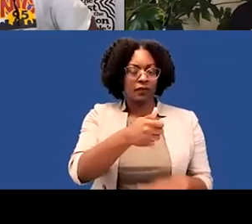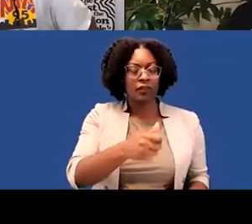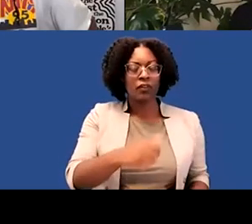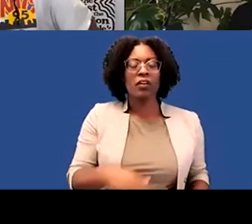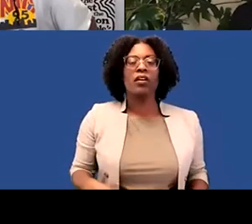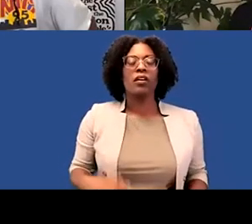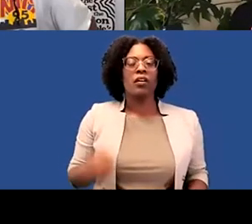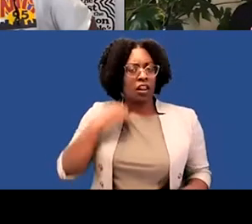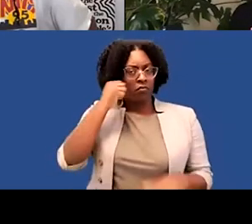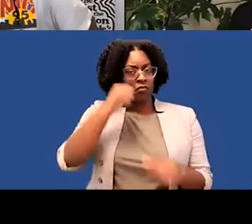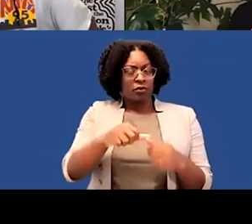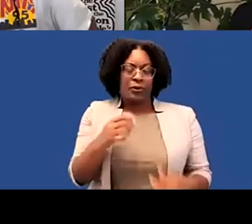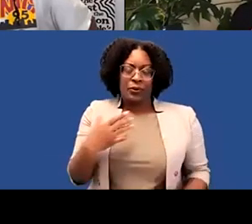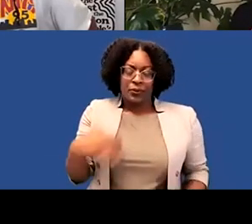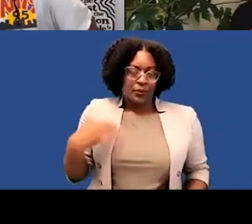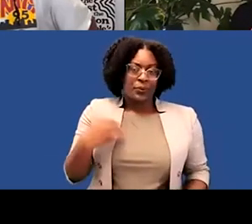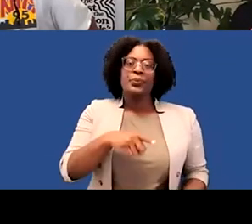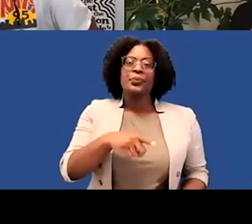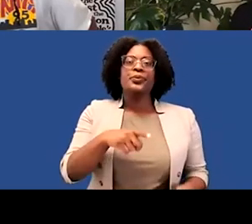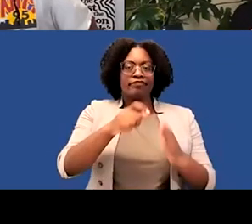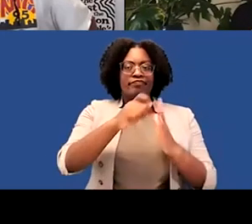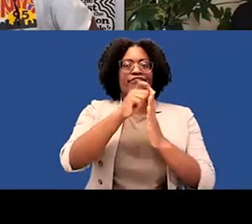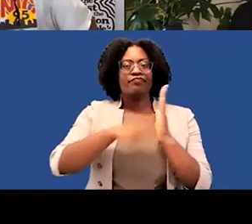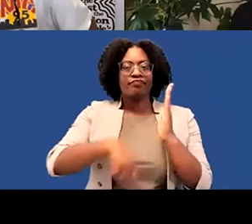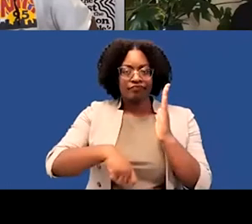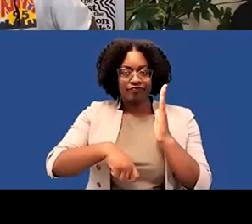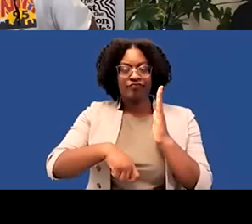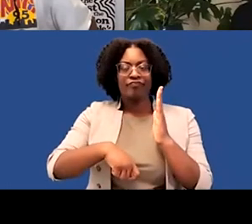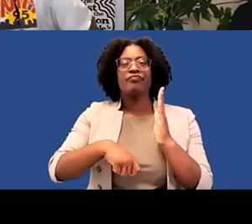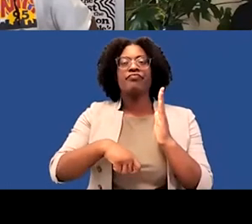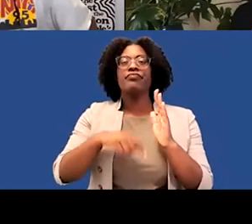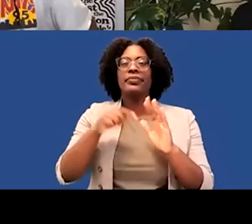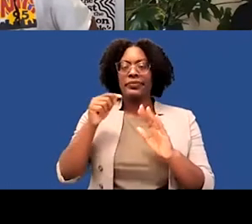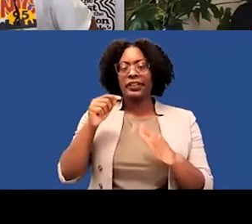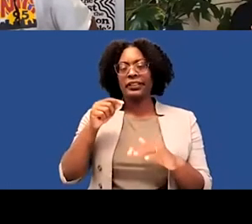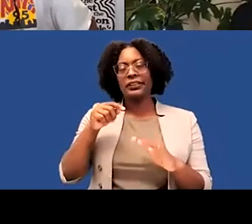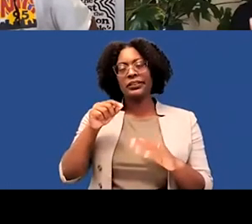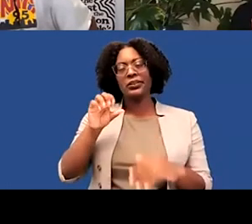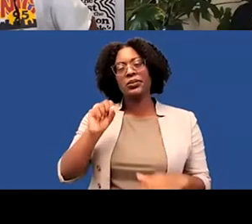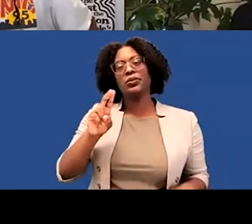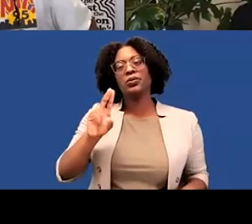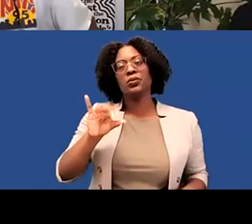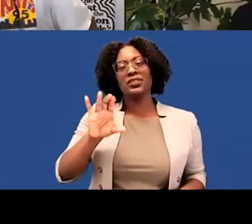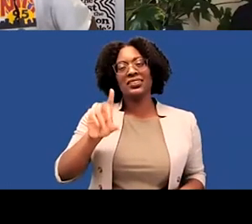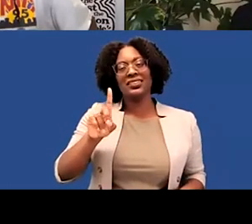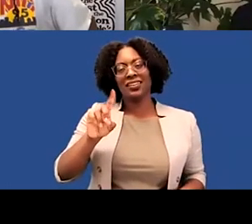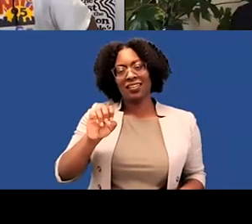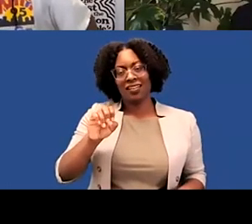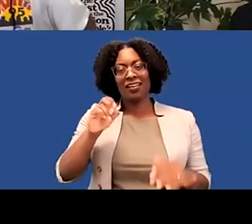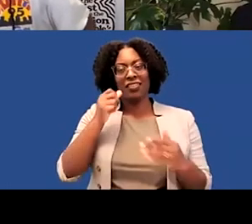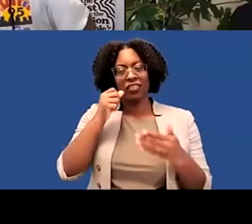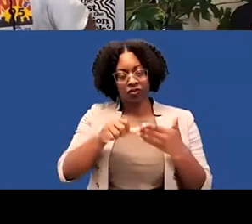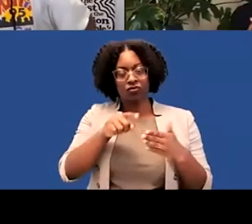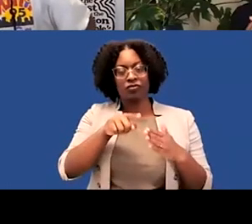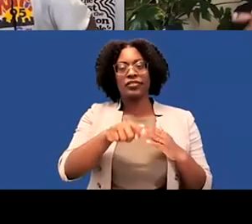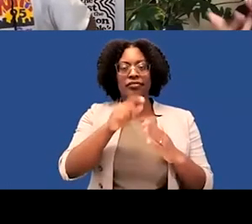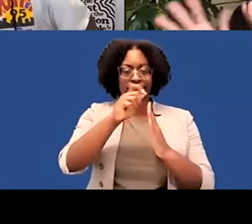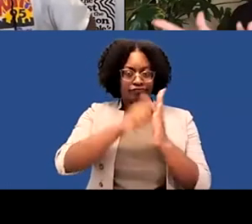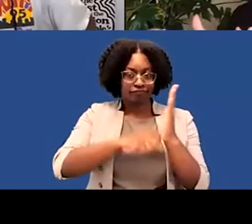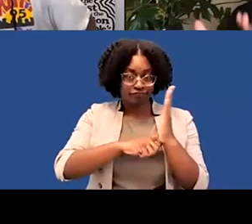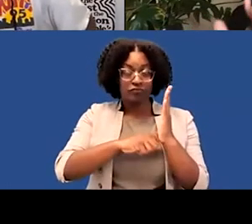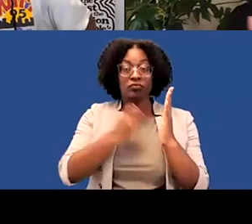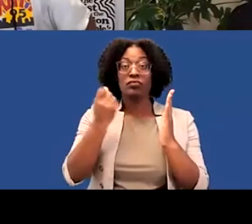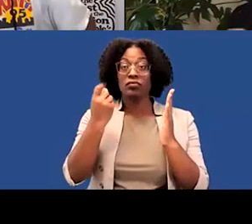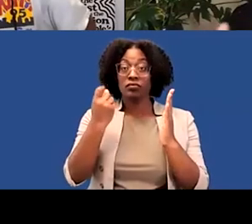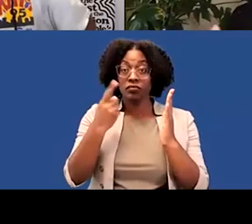letter that was set to publish on her Tumblr. So she like set